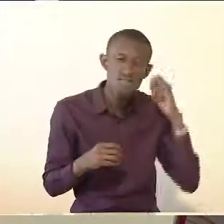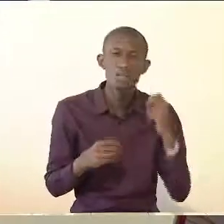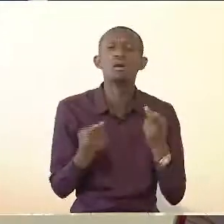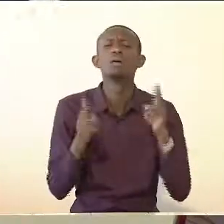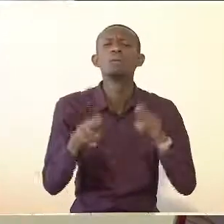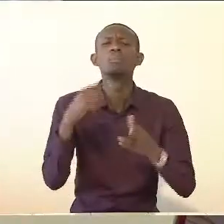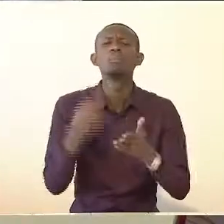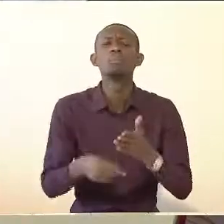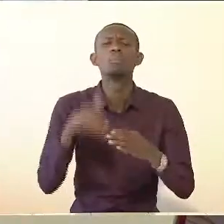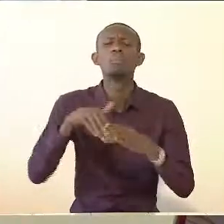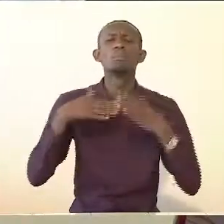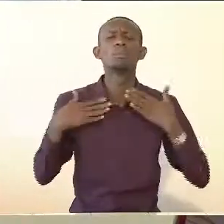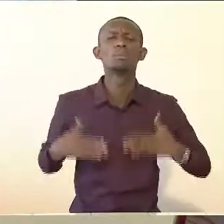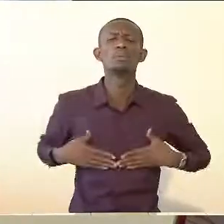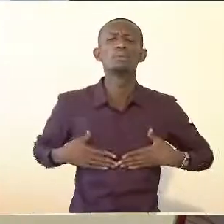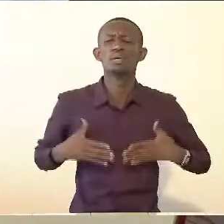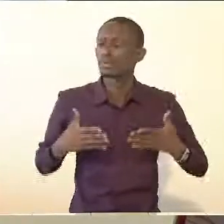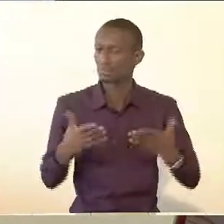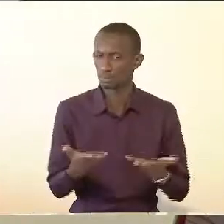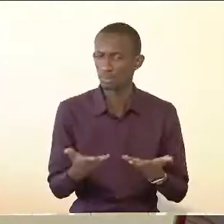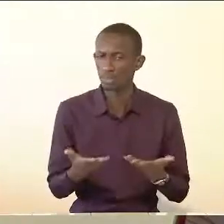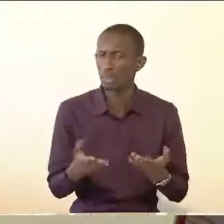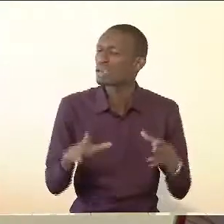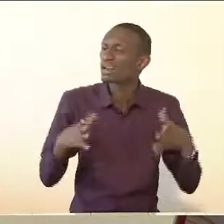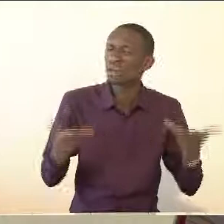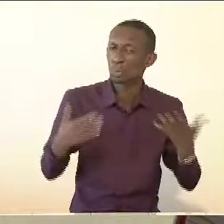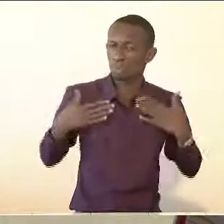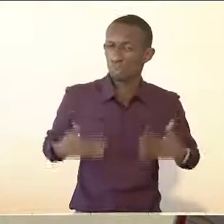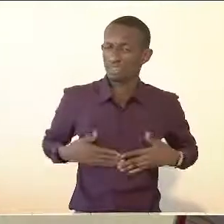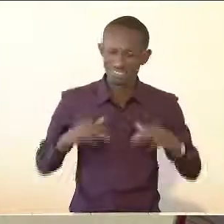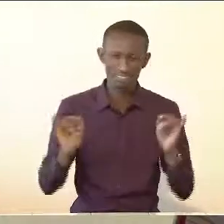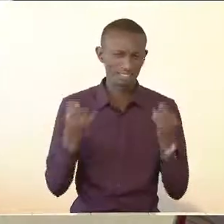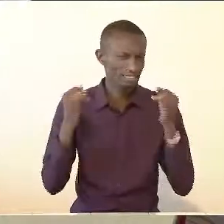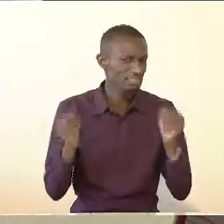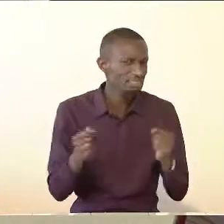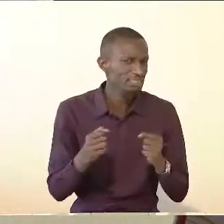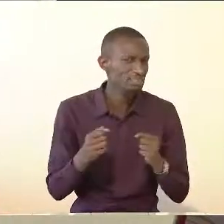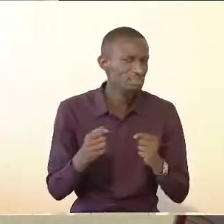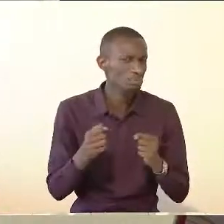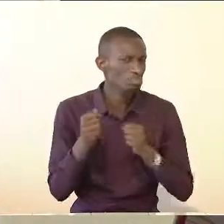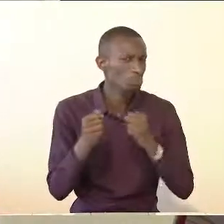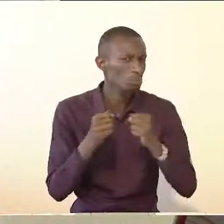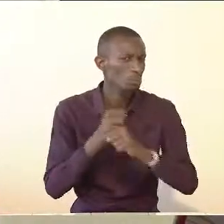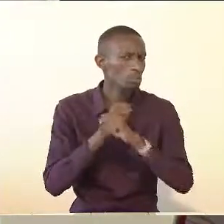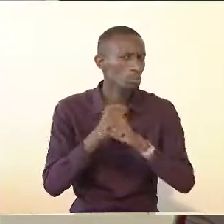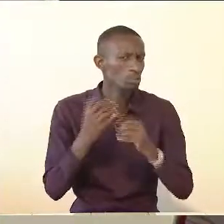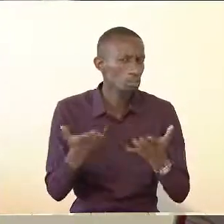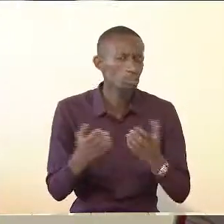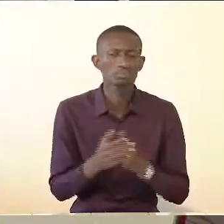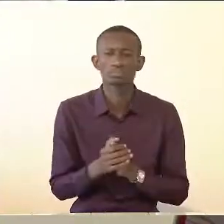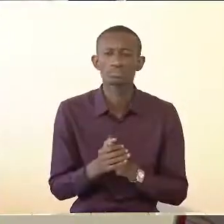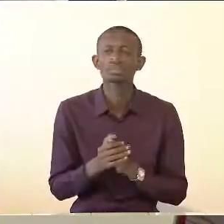to the body? How do the body tries to regulate that body temperature? One of the things that we do, it is what